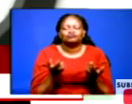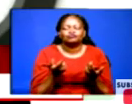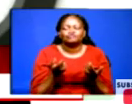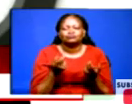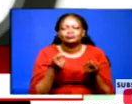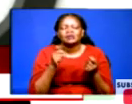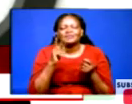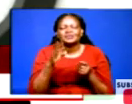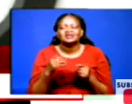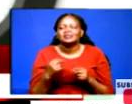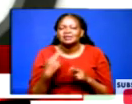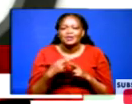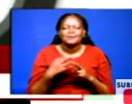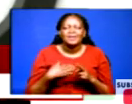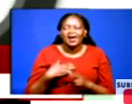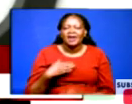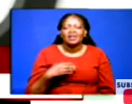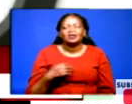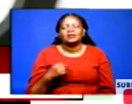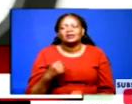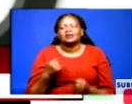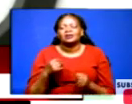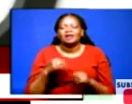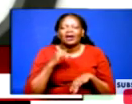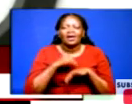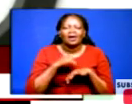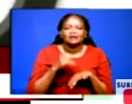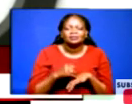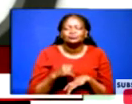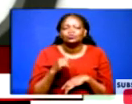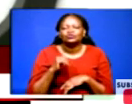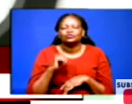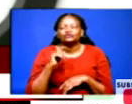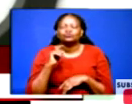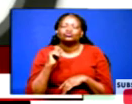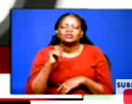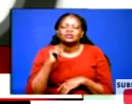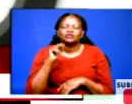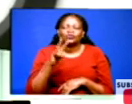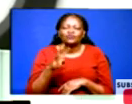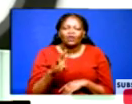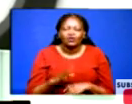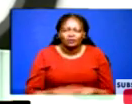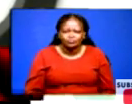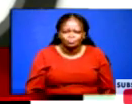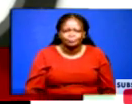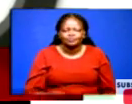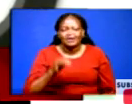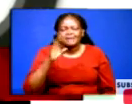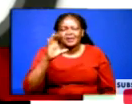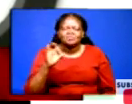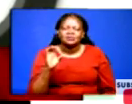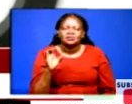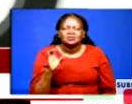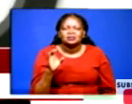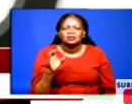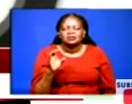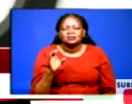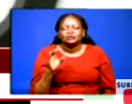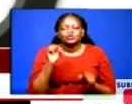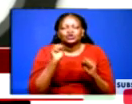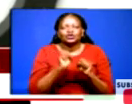4. Let's open our coverage with that IEBC report. And the Independent Electoral and Boundaries Commission